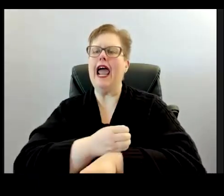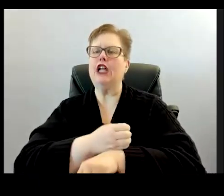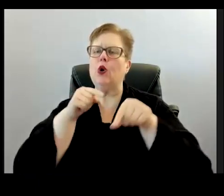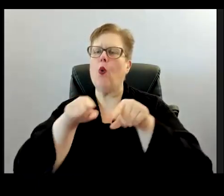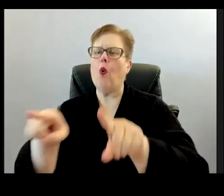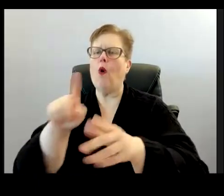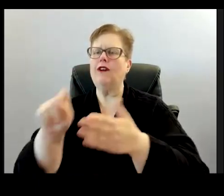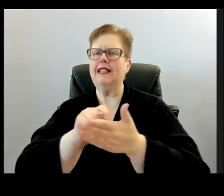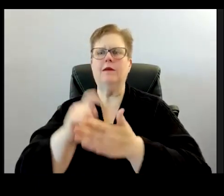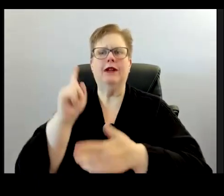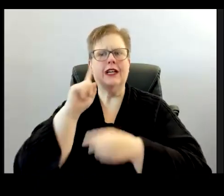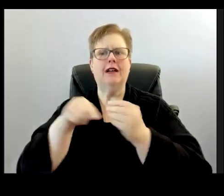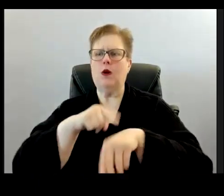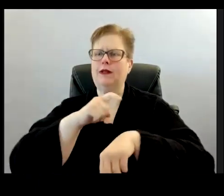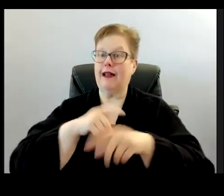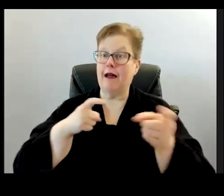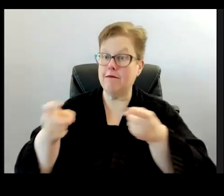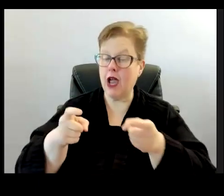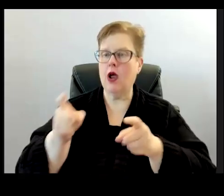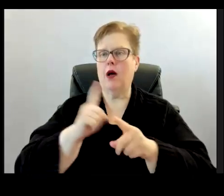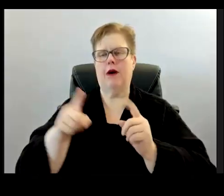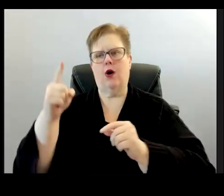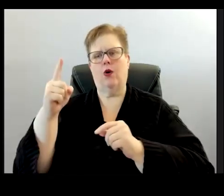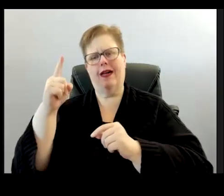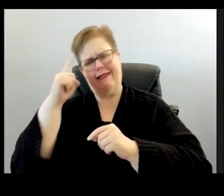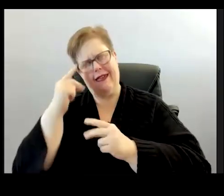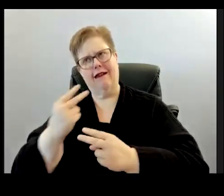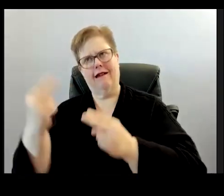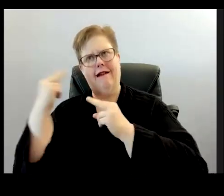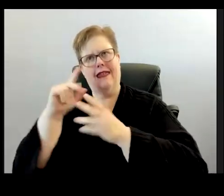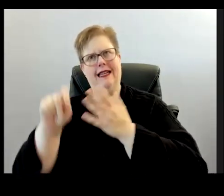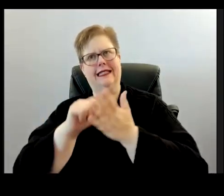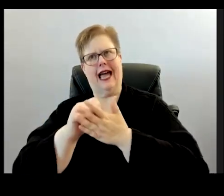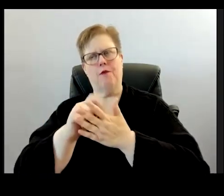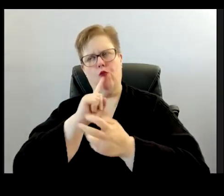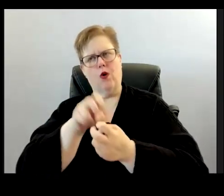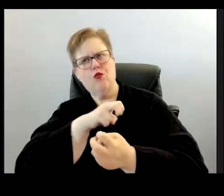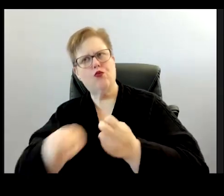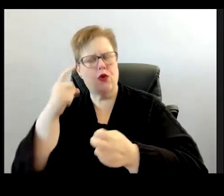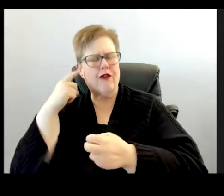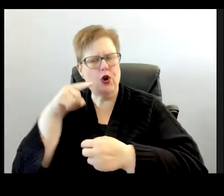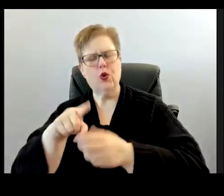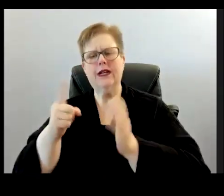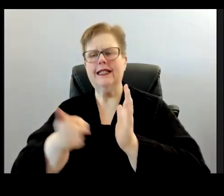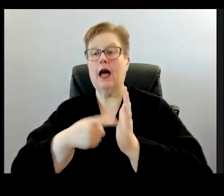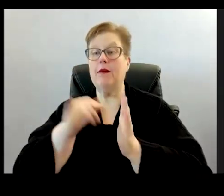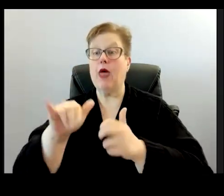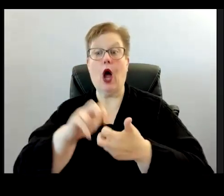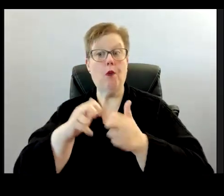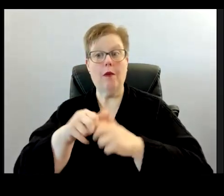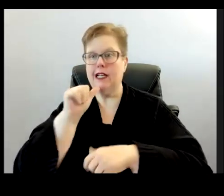because you hear a lot about time management. But if you think back over the times that have been most difficult for you, sometimes the problem